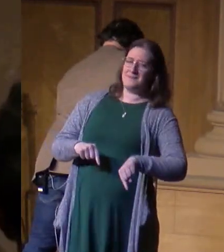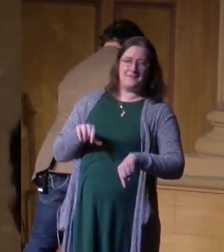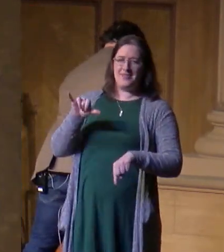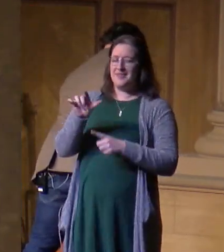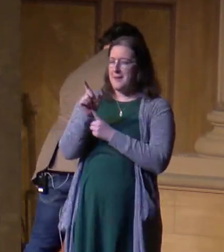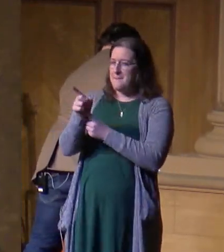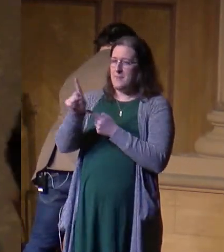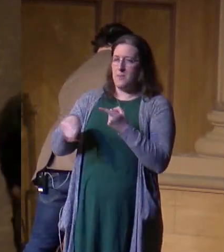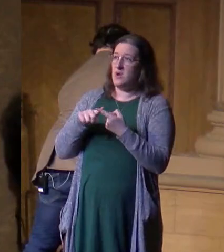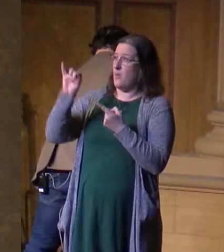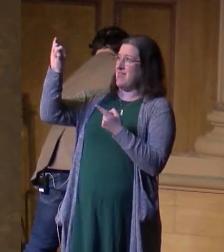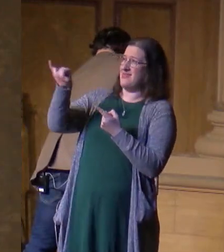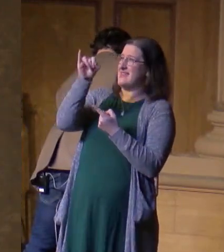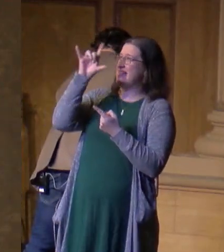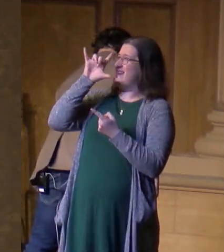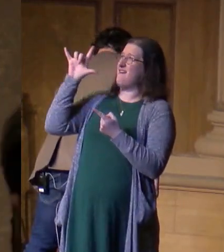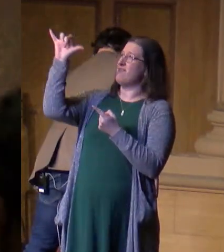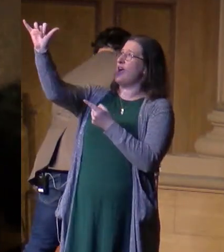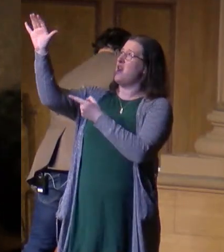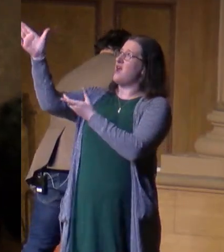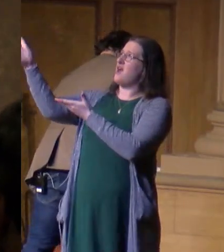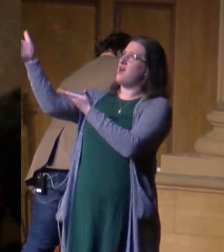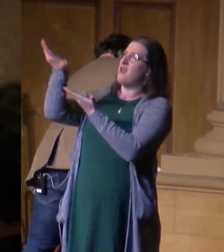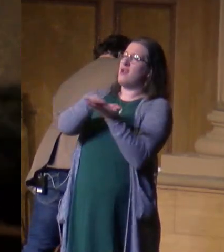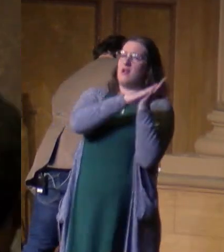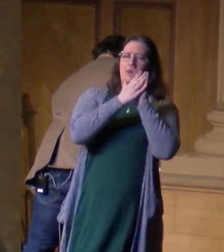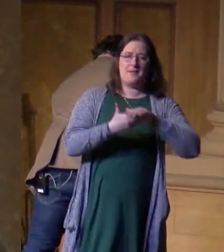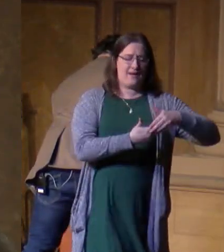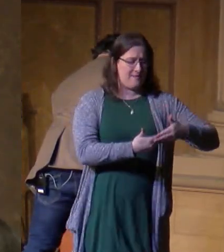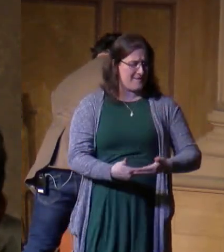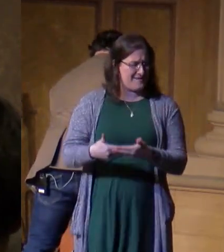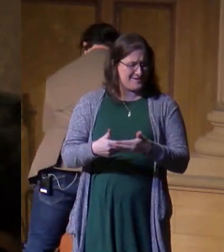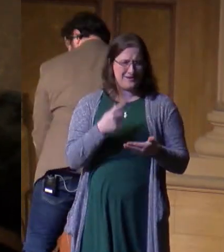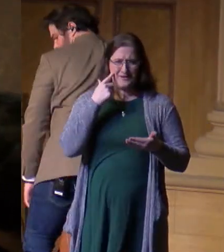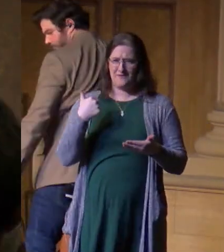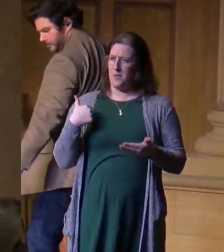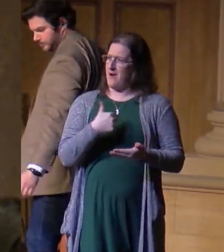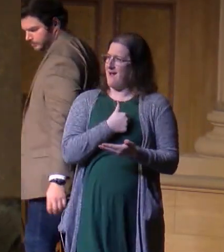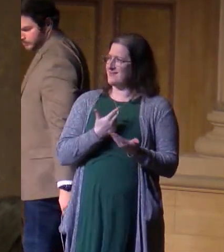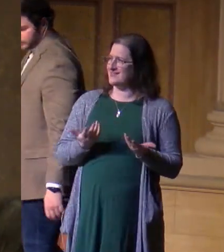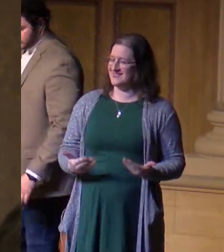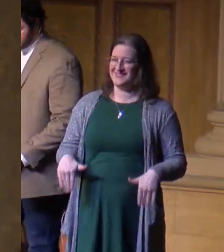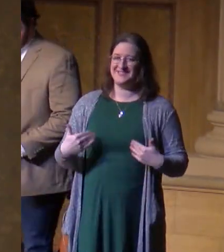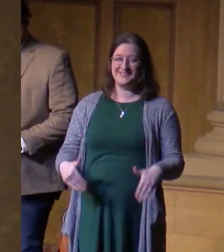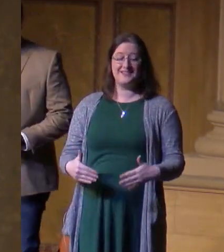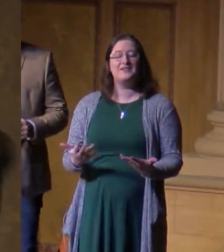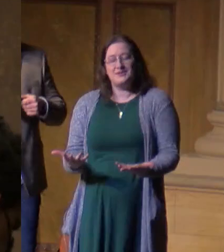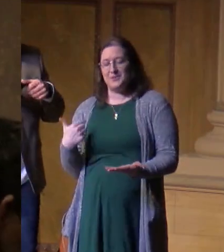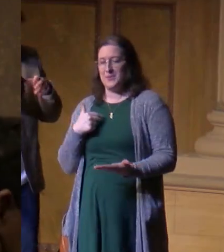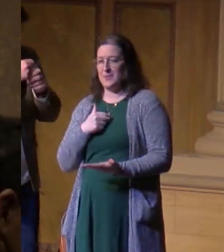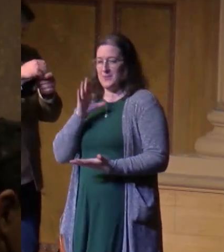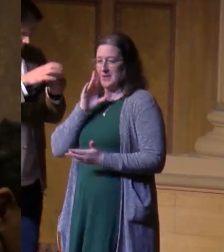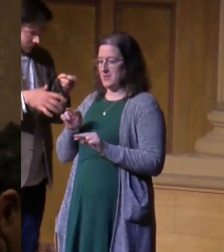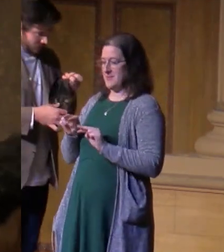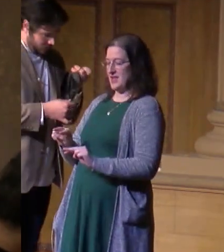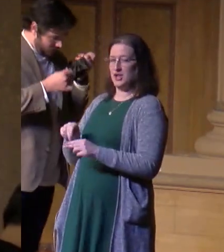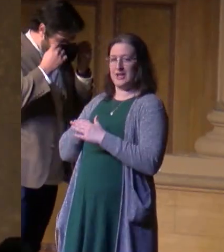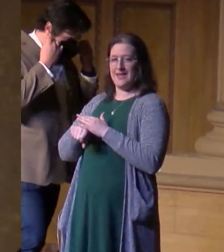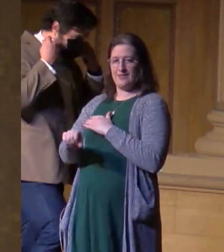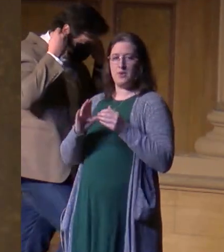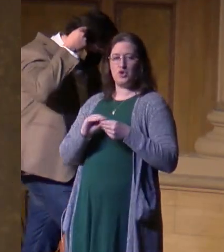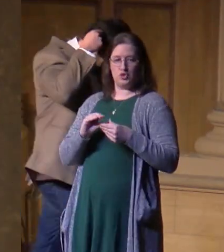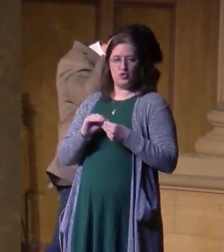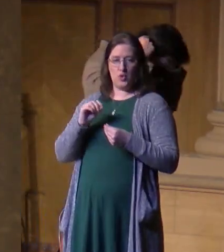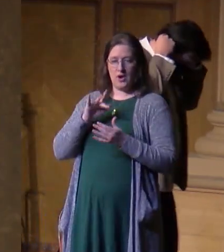infinite became an infant for you and for me. And we're naturally appropriately going to be looking at the birth narrative this